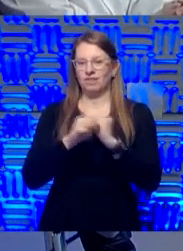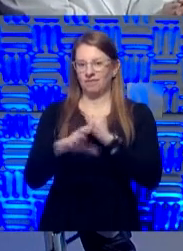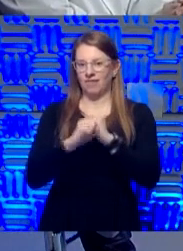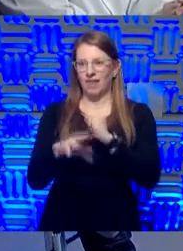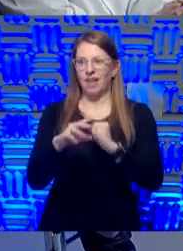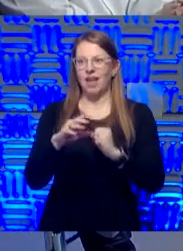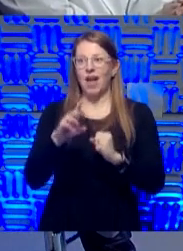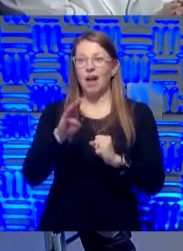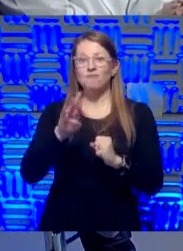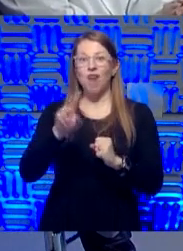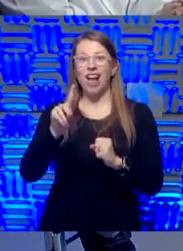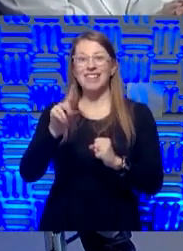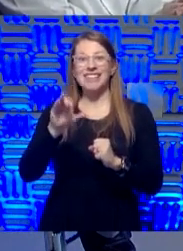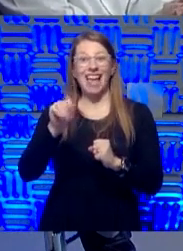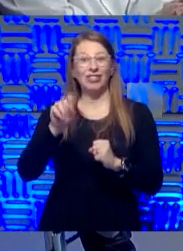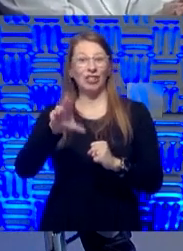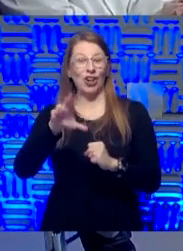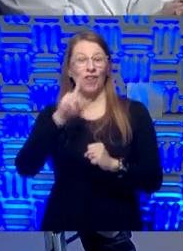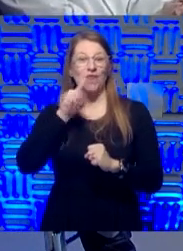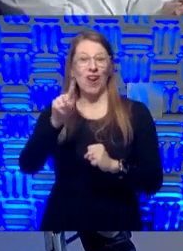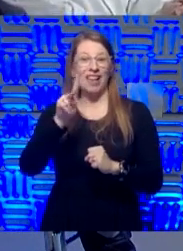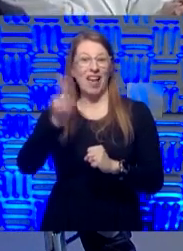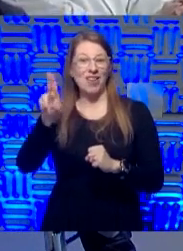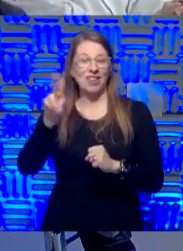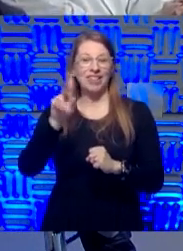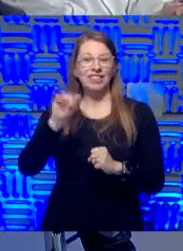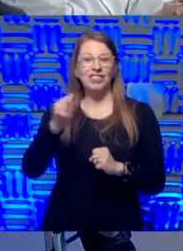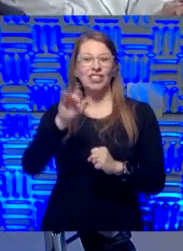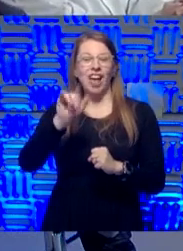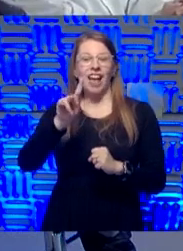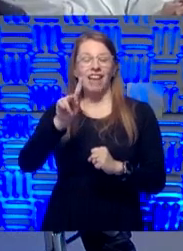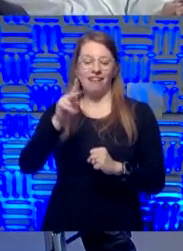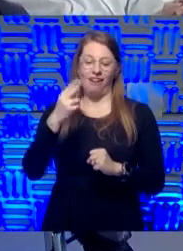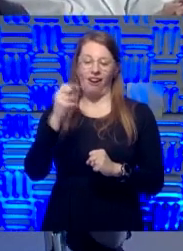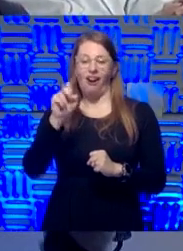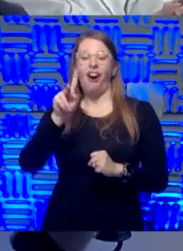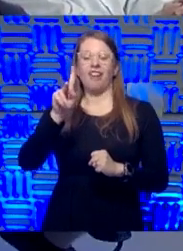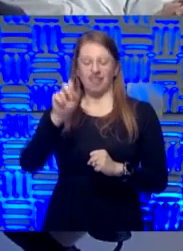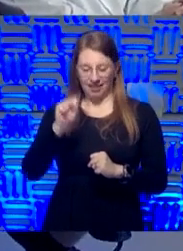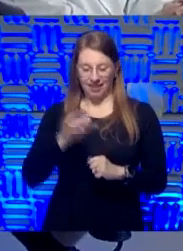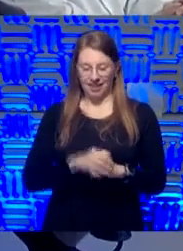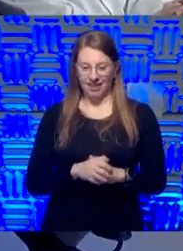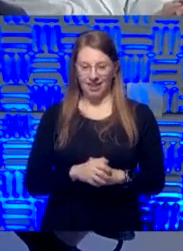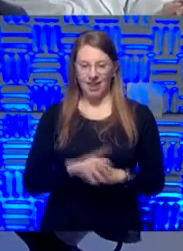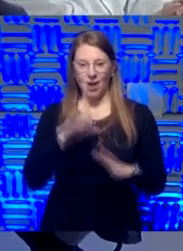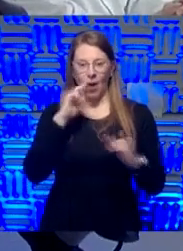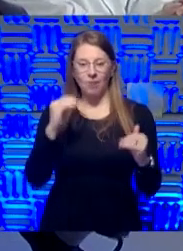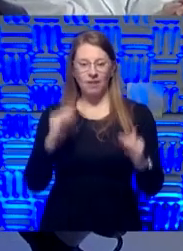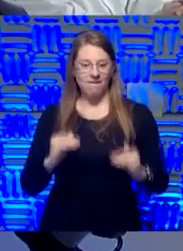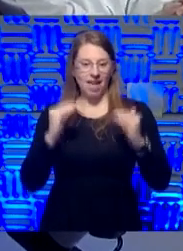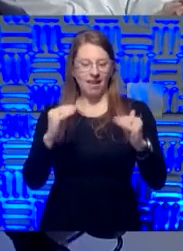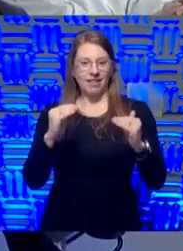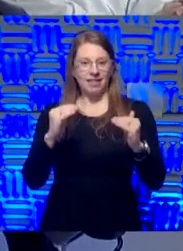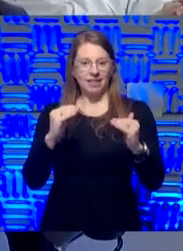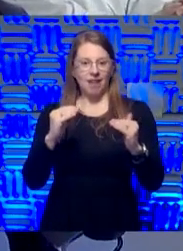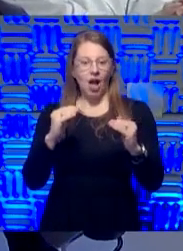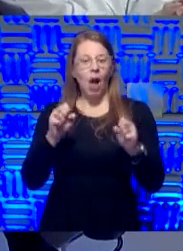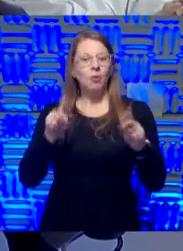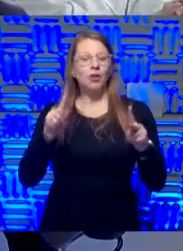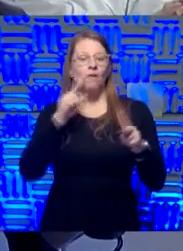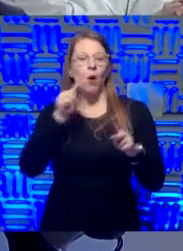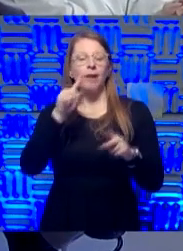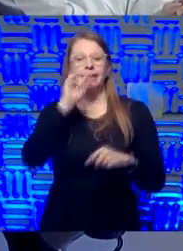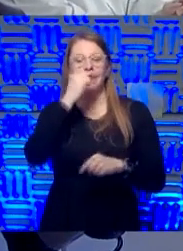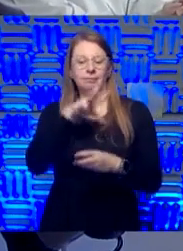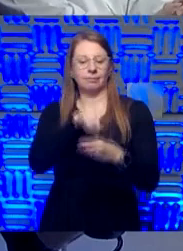happy to be here. I also run a foundation called Shareways. We hope to advance opportunities for kids to play sports.